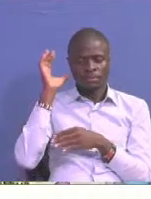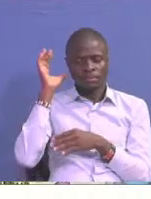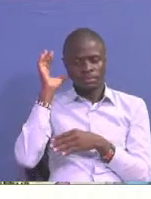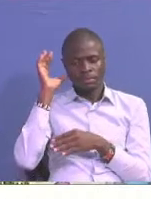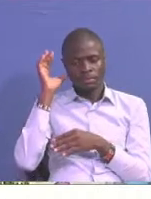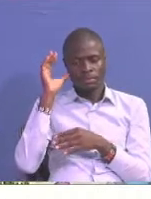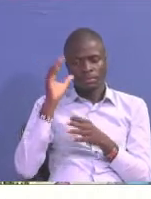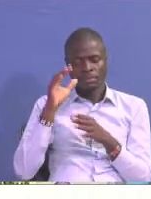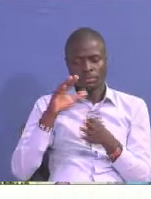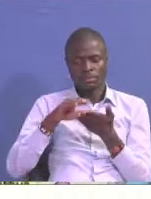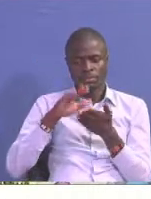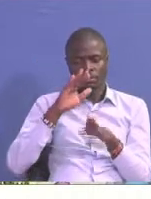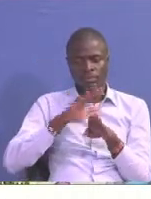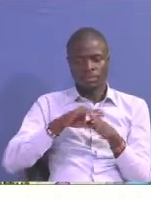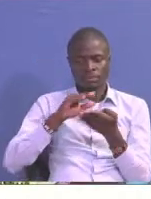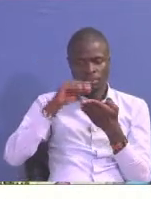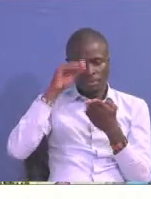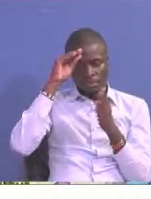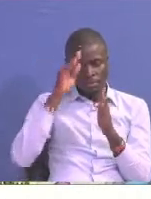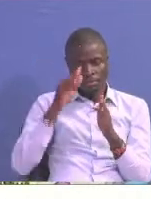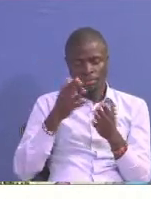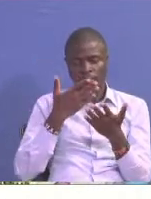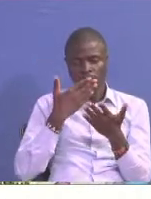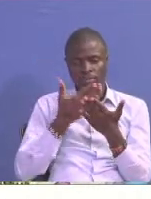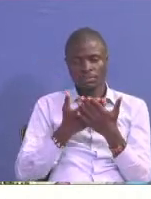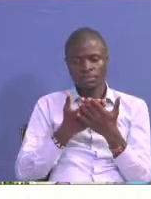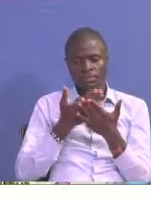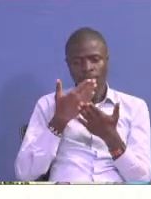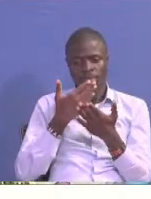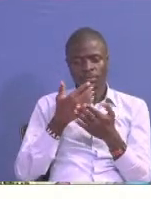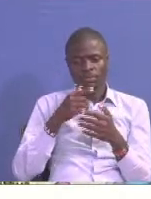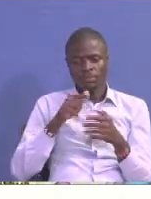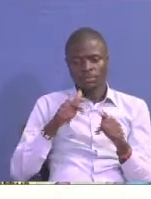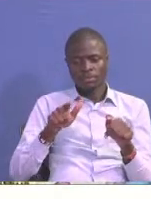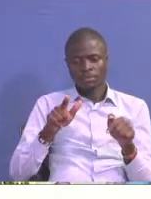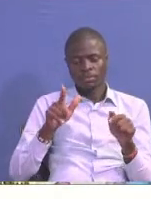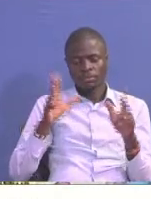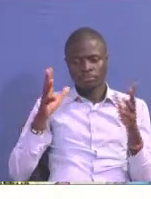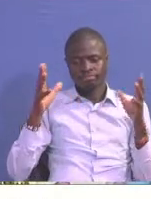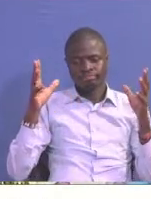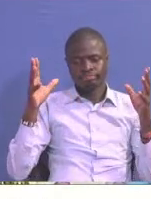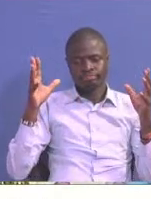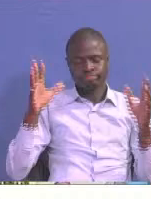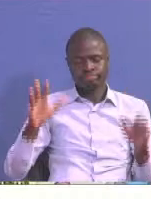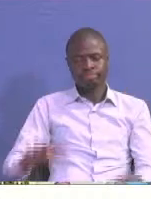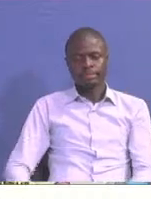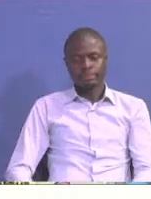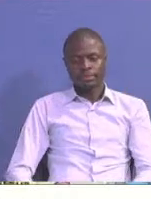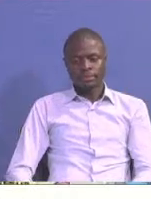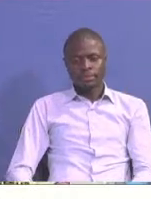of course, as good students, we are very grateful. Thank yourself, and let's clap for them as well.